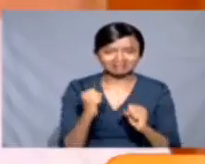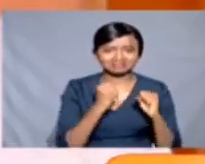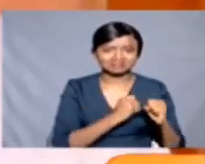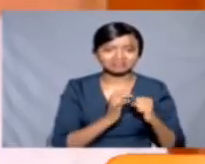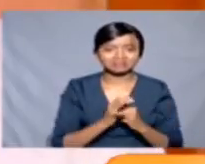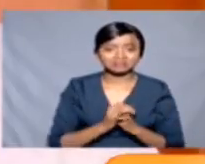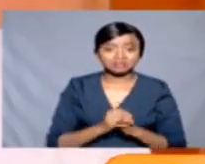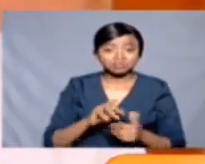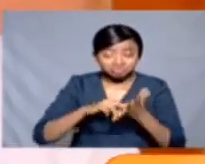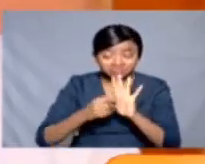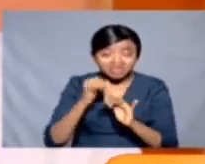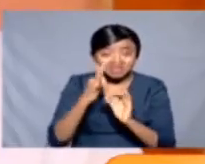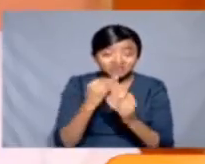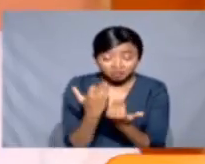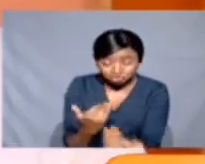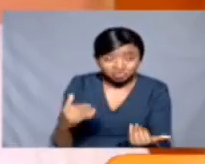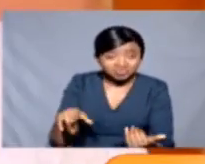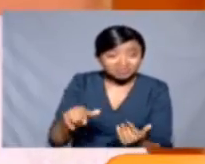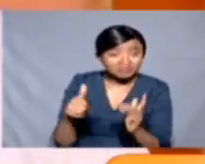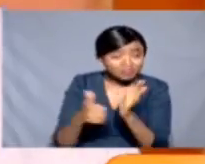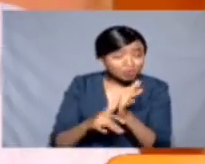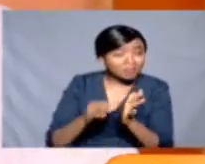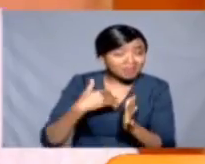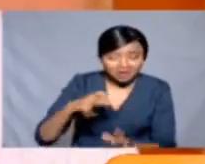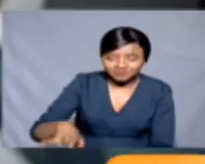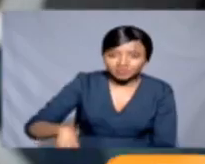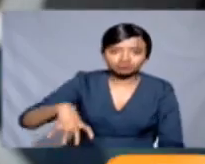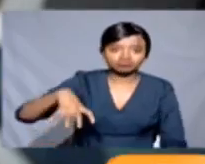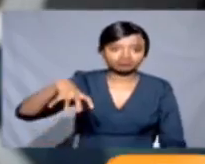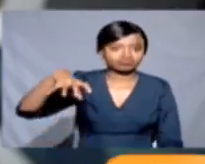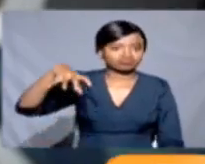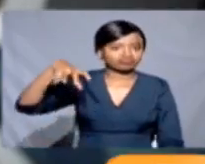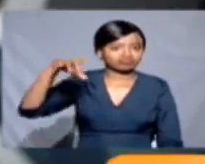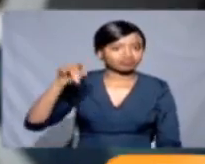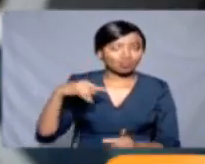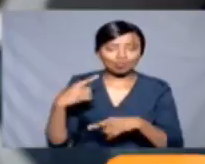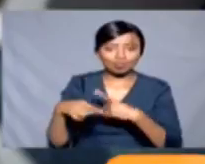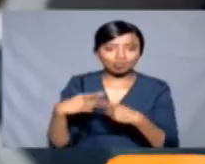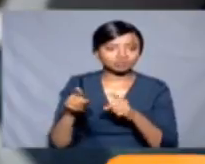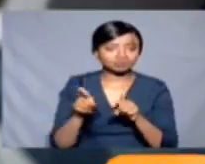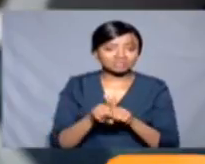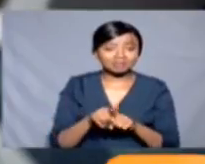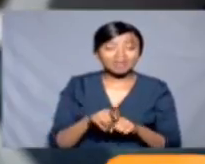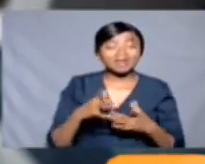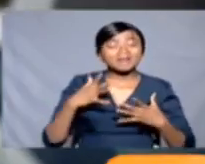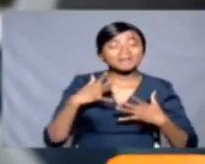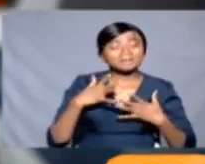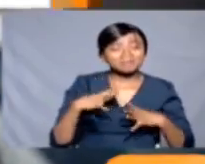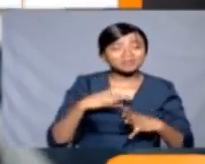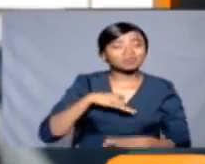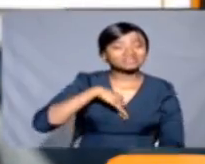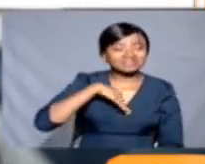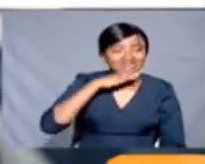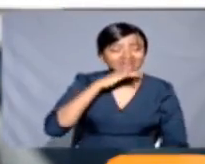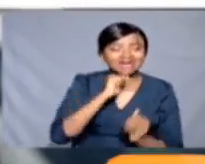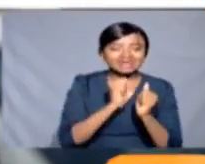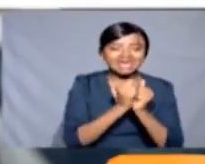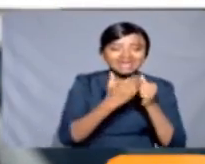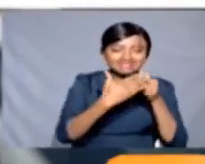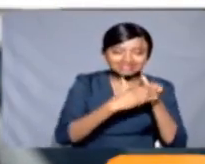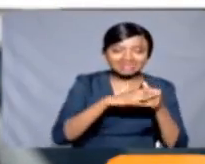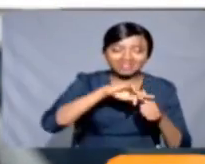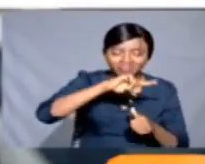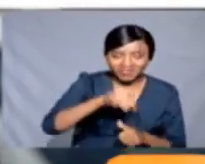having this problem when they're way too young, they grow with it. We lose about 19,000 people every year are from